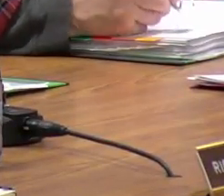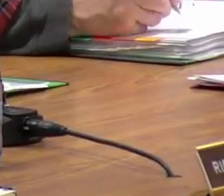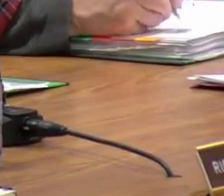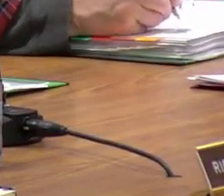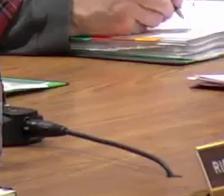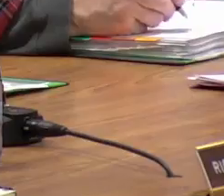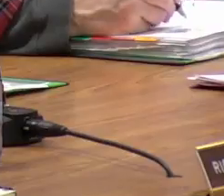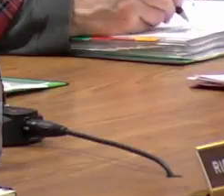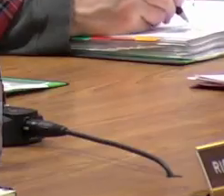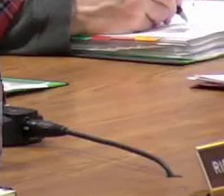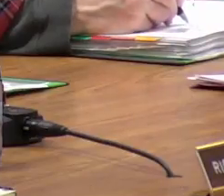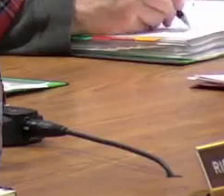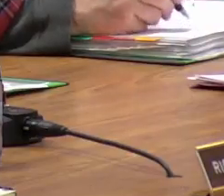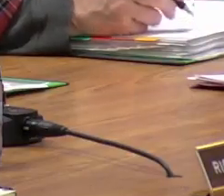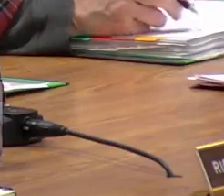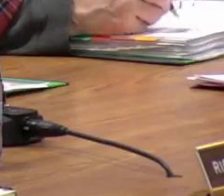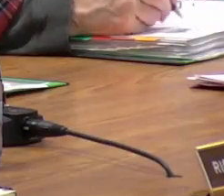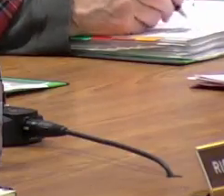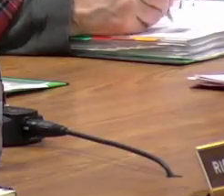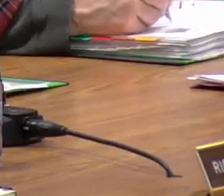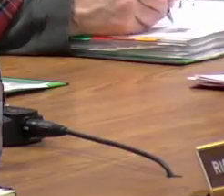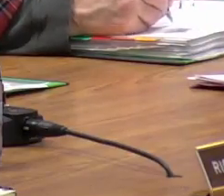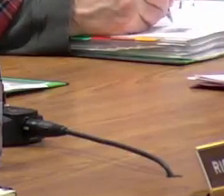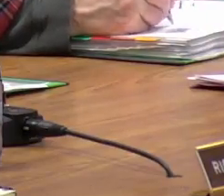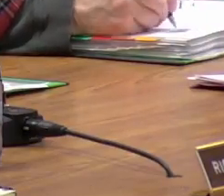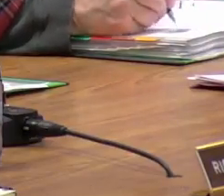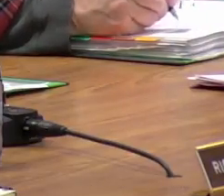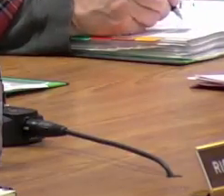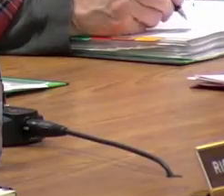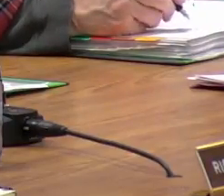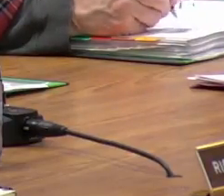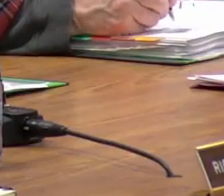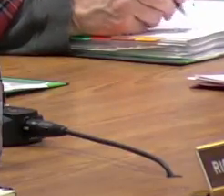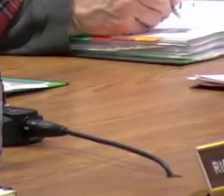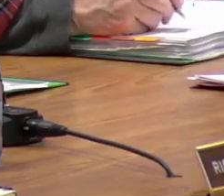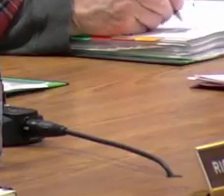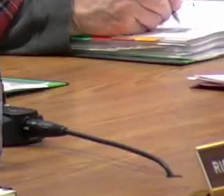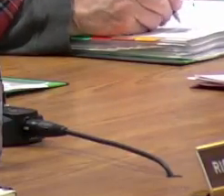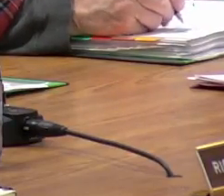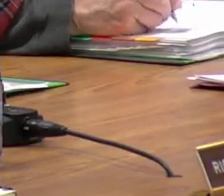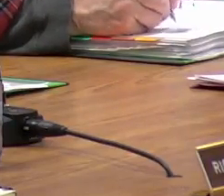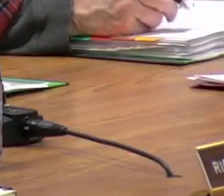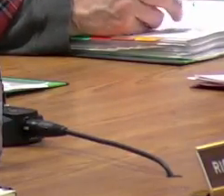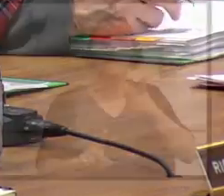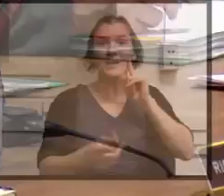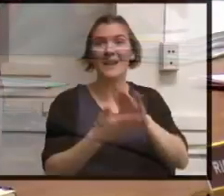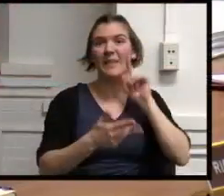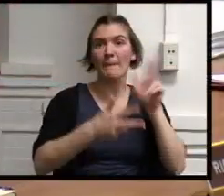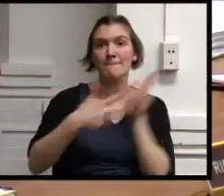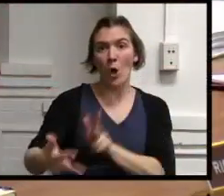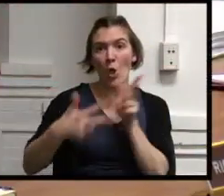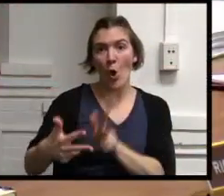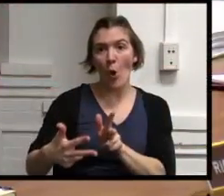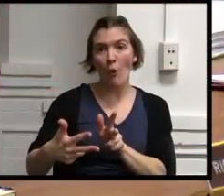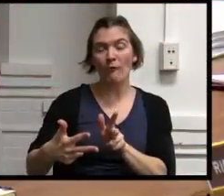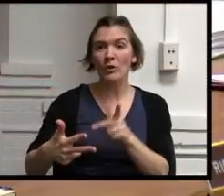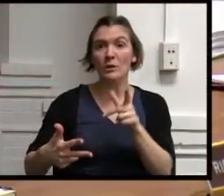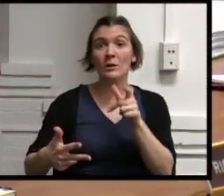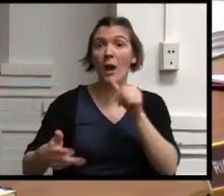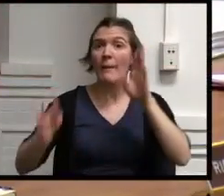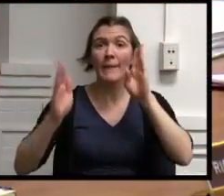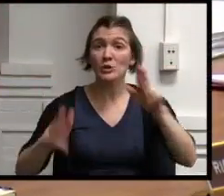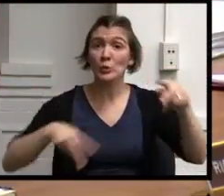crosswalk. Wouldn't mind if the police were down there and started pulling people over for not